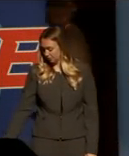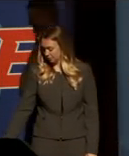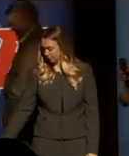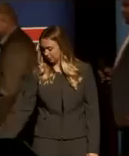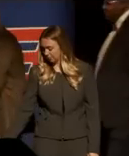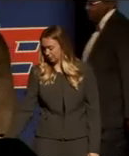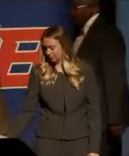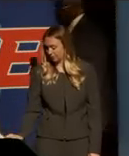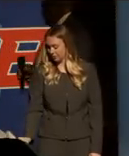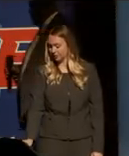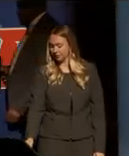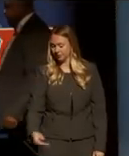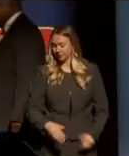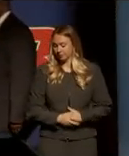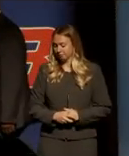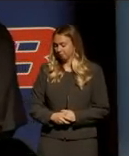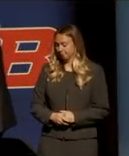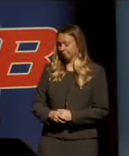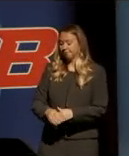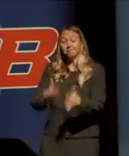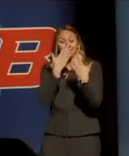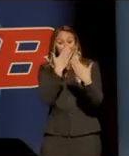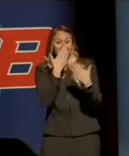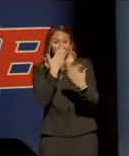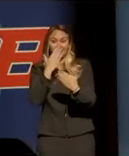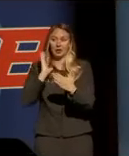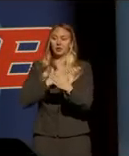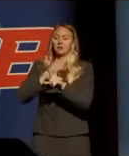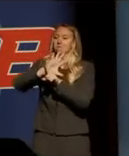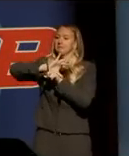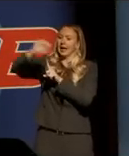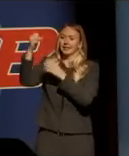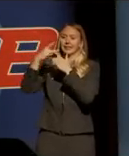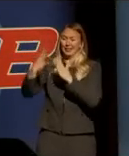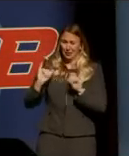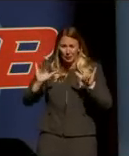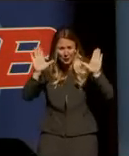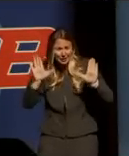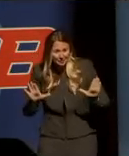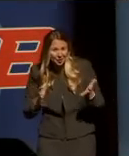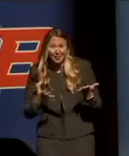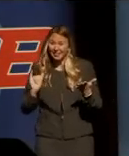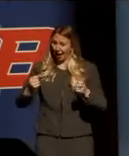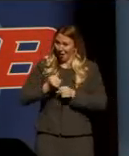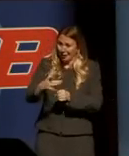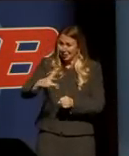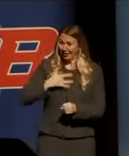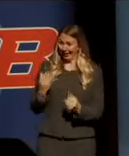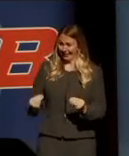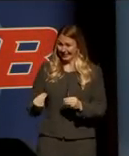Thank you so much to our amazing leaders. Wasn't that incredible? Doesn't it make you excited?